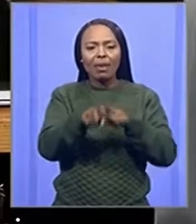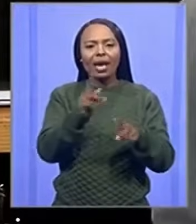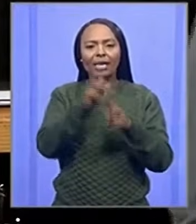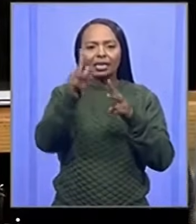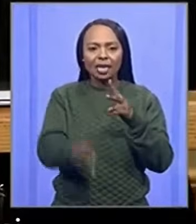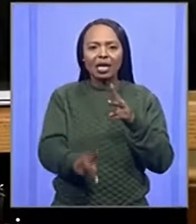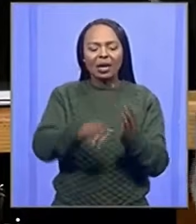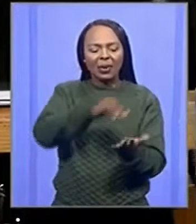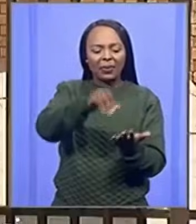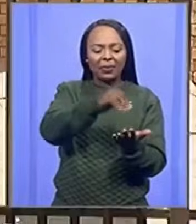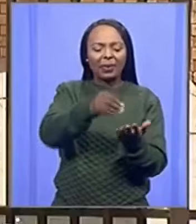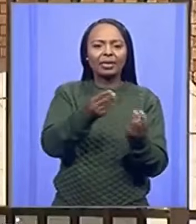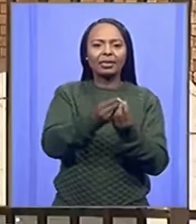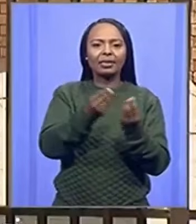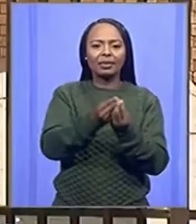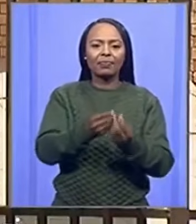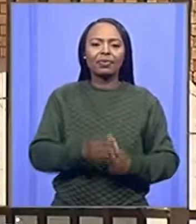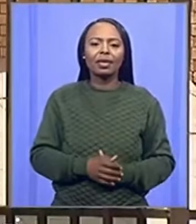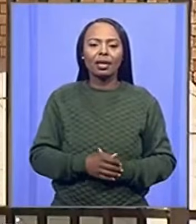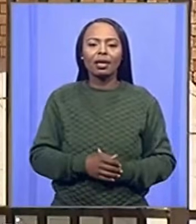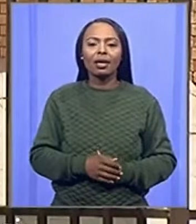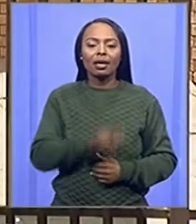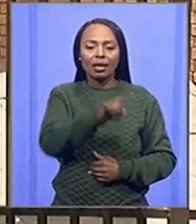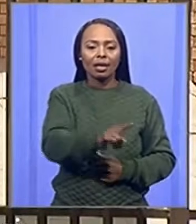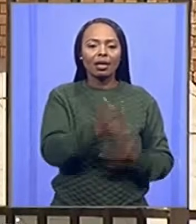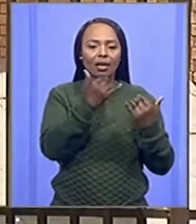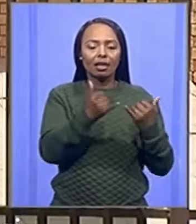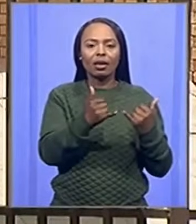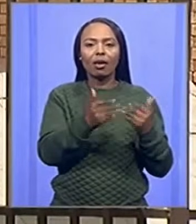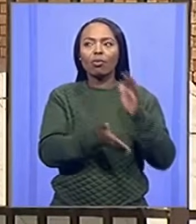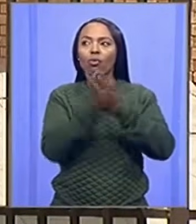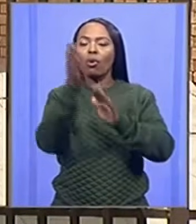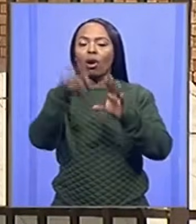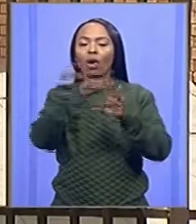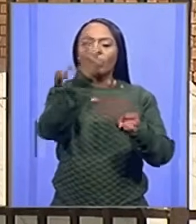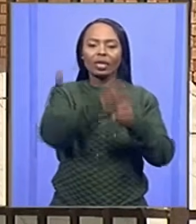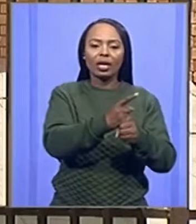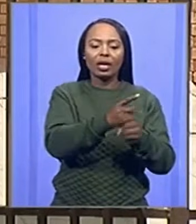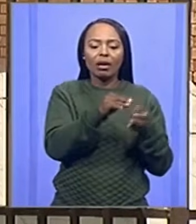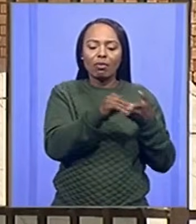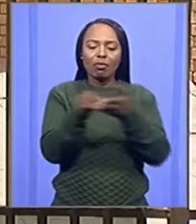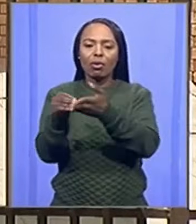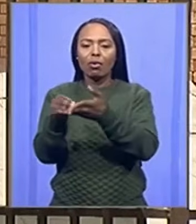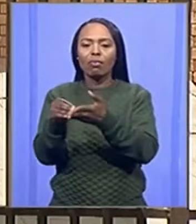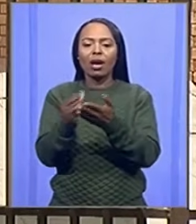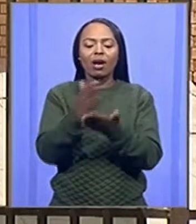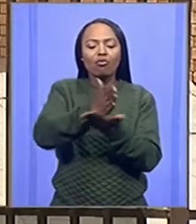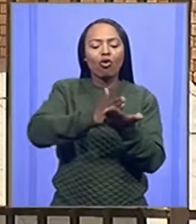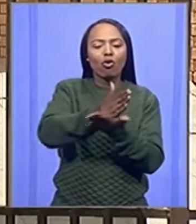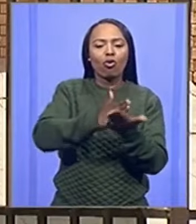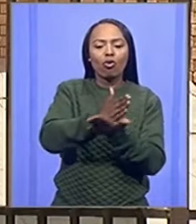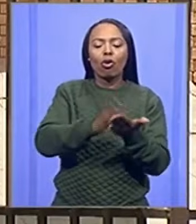botlhole. Ona ile Gauteng a tswa Gauteng a ba a tlela Bonolo sandwich a ba mo fa